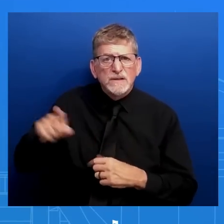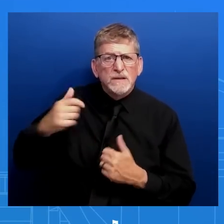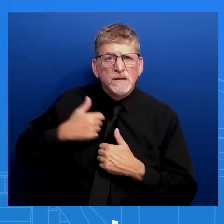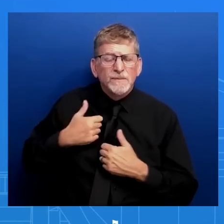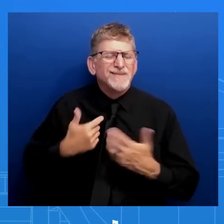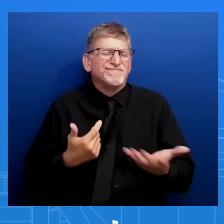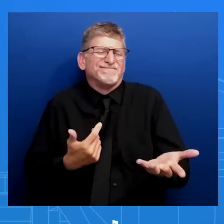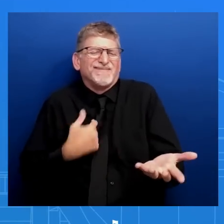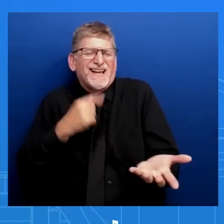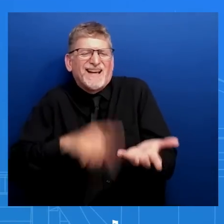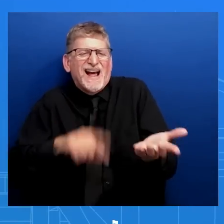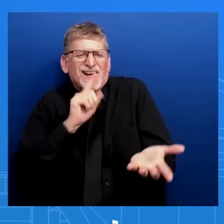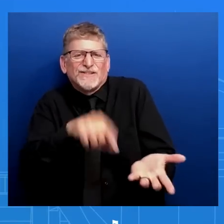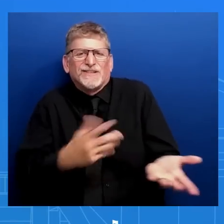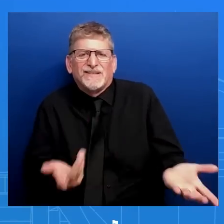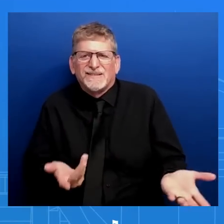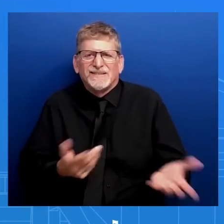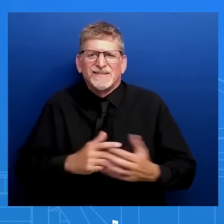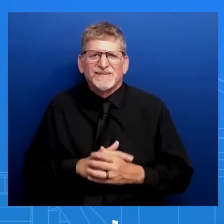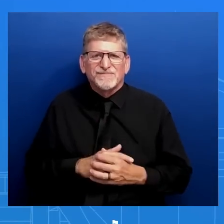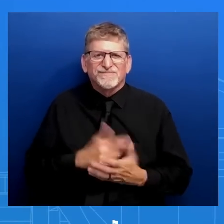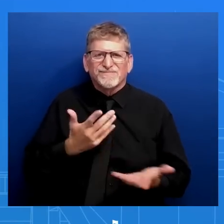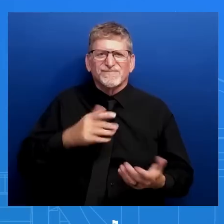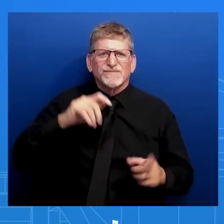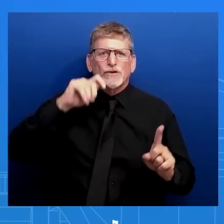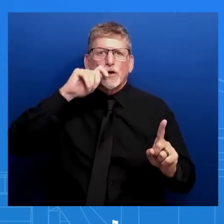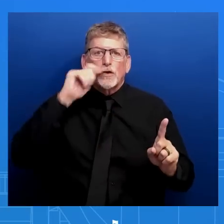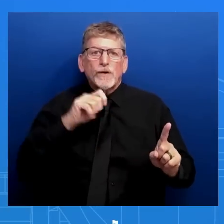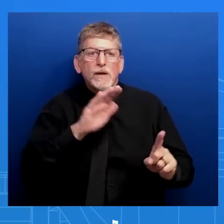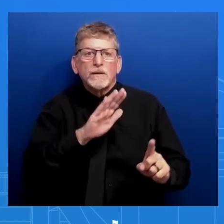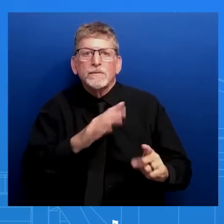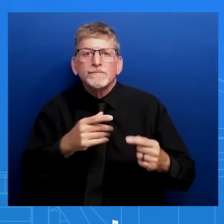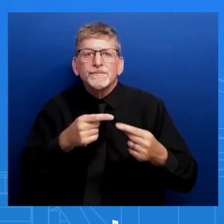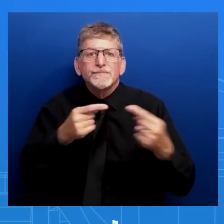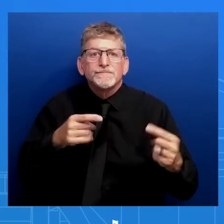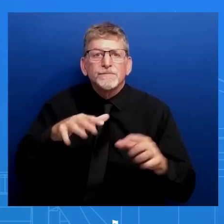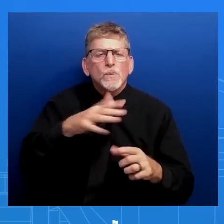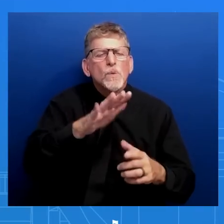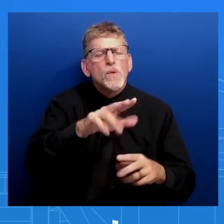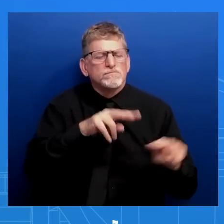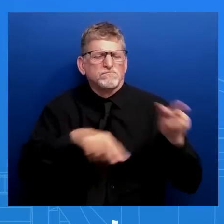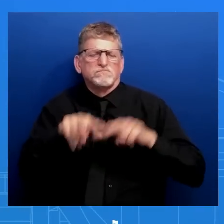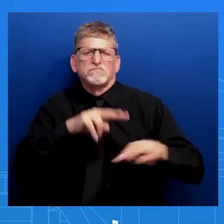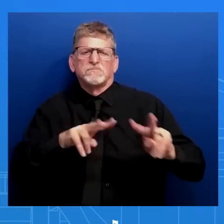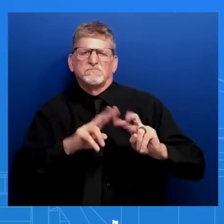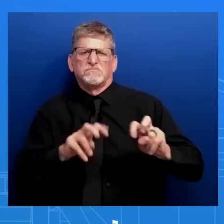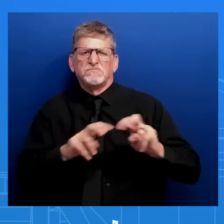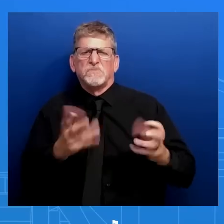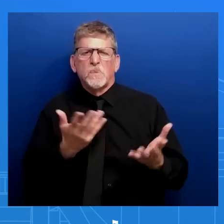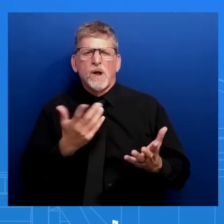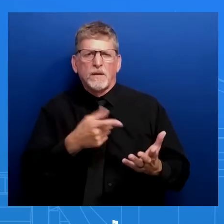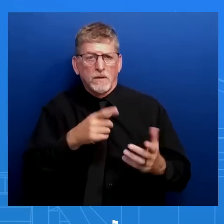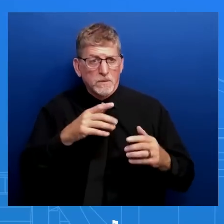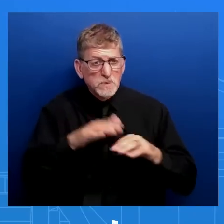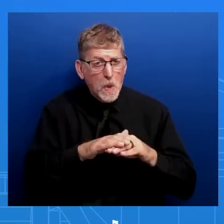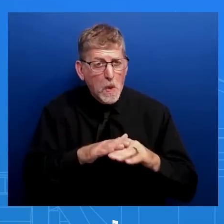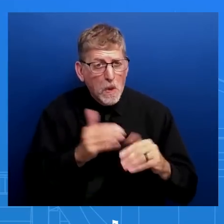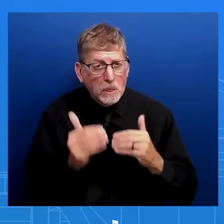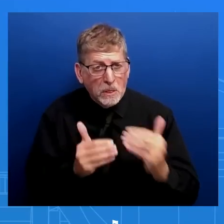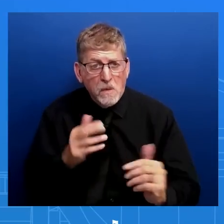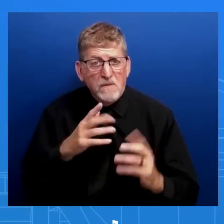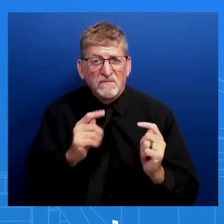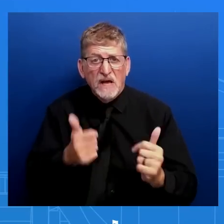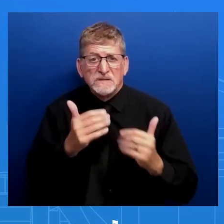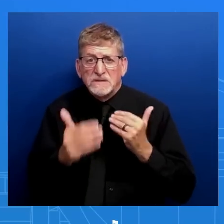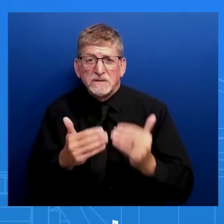counteroffensive, what's your assessment of the pace of how that's going? Is that going slower than it should be? President Zelensky himself, I think, spoke publicly last week saying